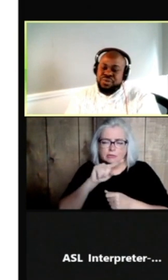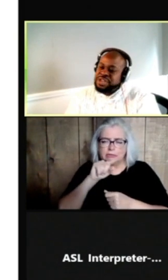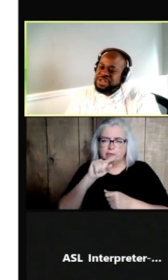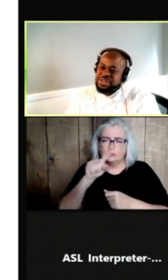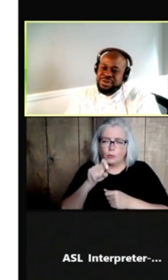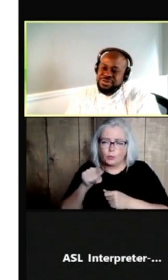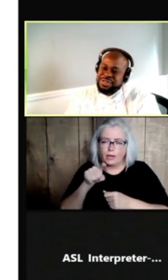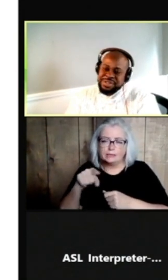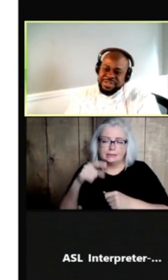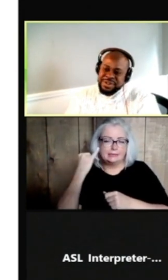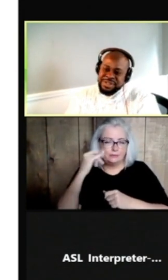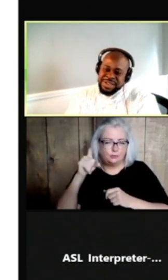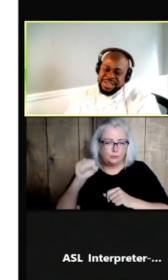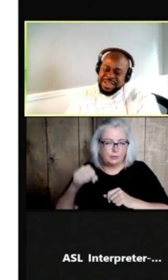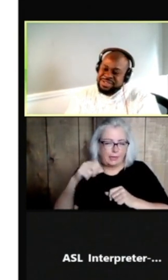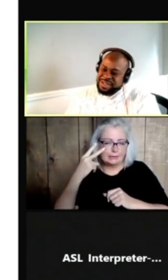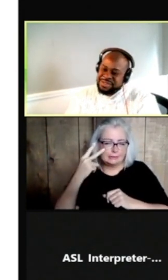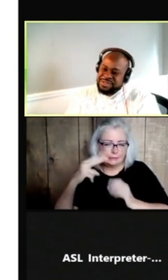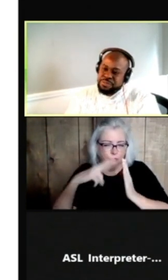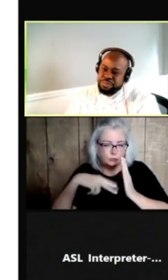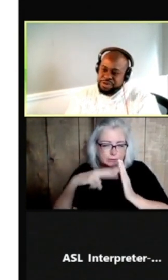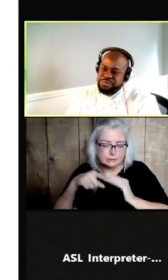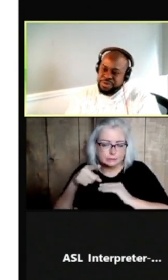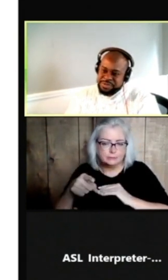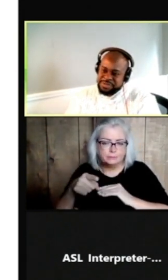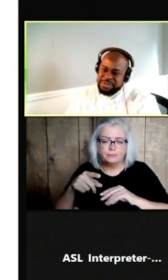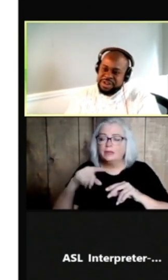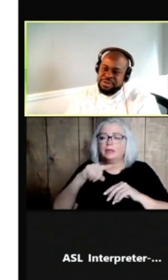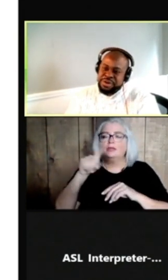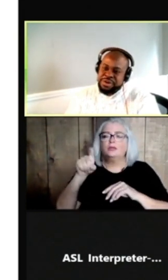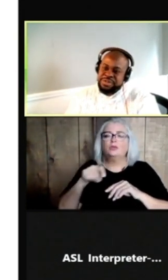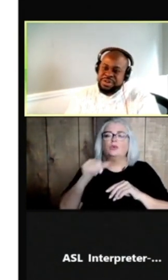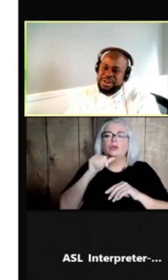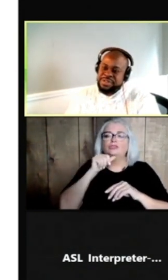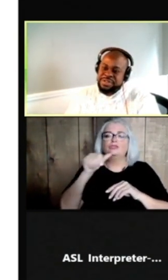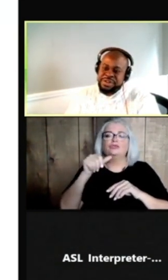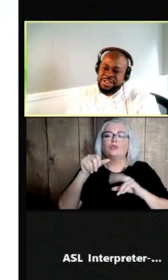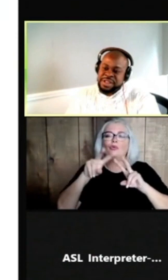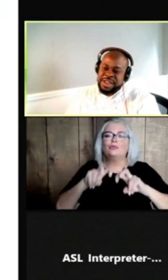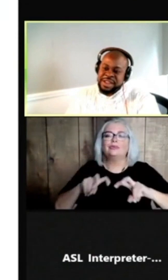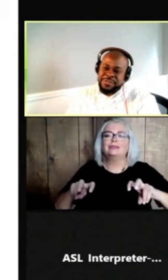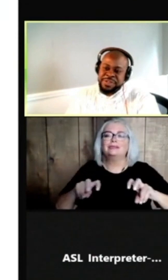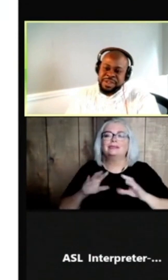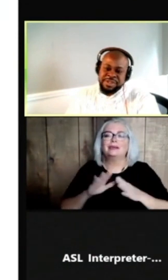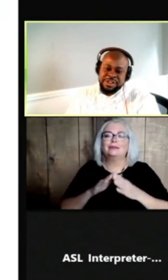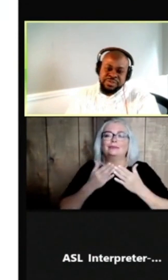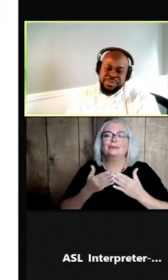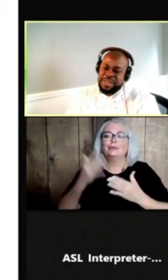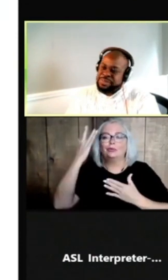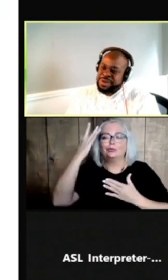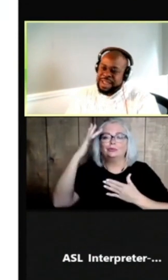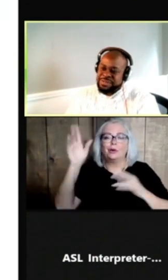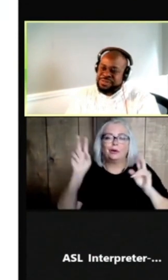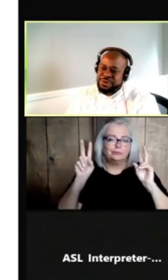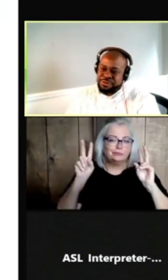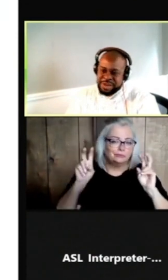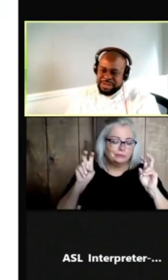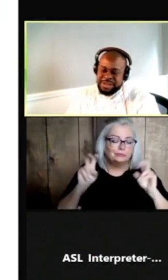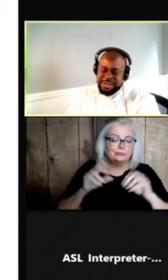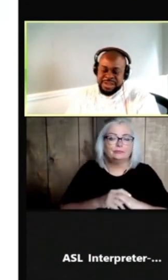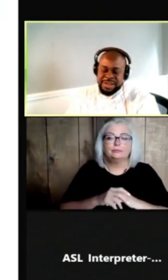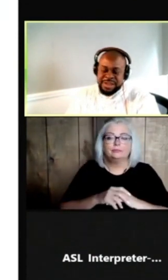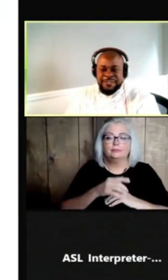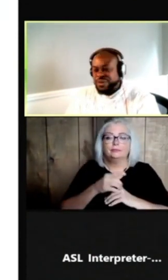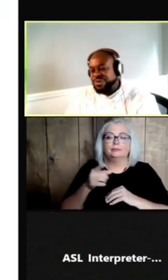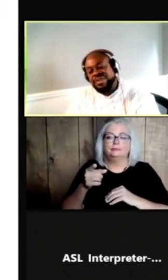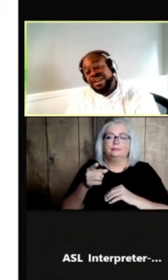where the questions don't necessarily assess book smarts. In other words, these aren't necessarily the kinds of things that you would be able to answer